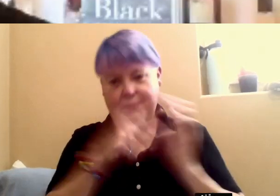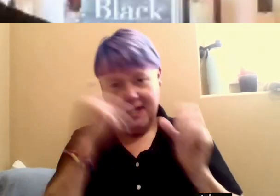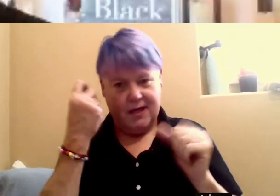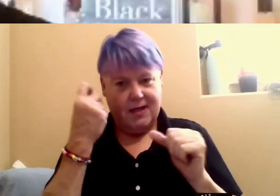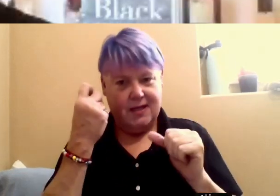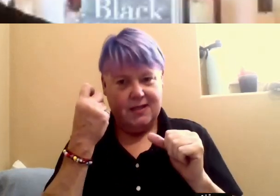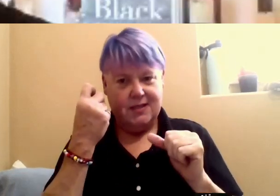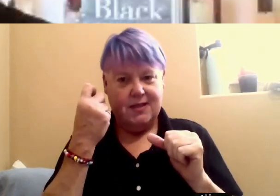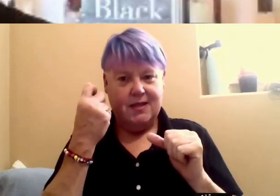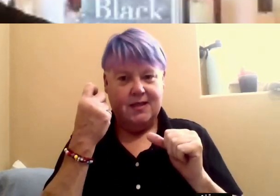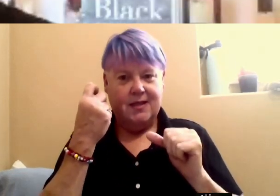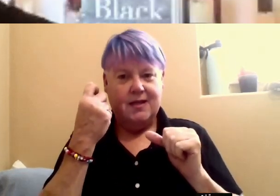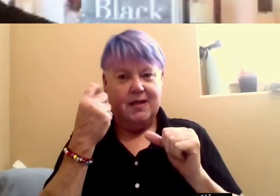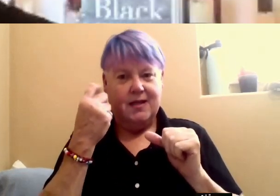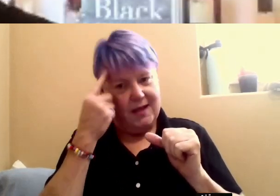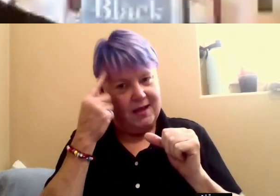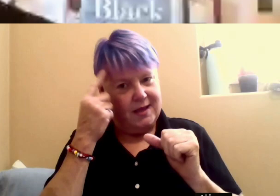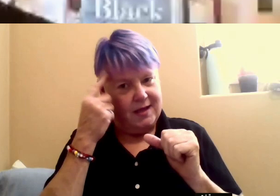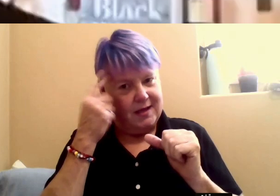I think